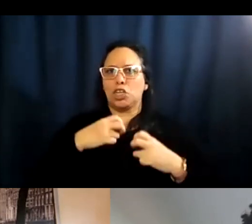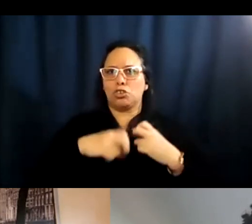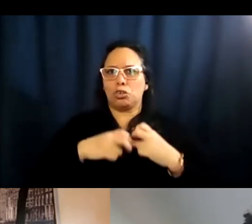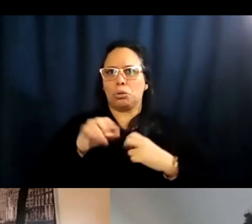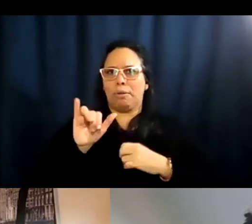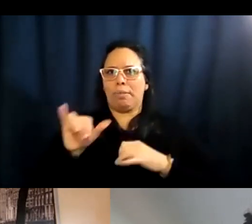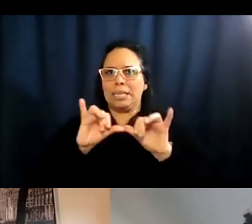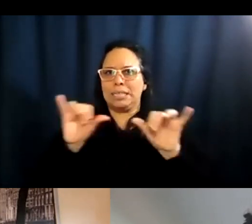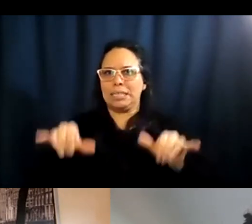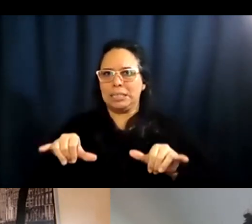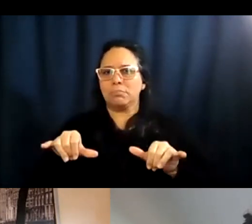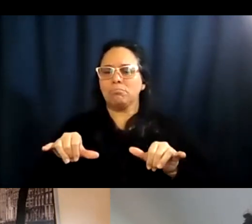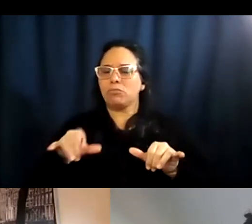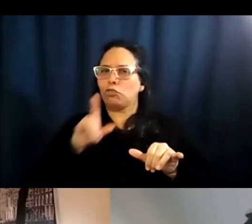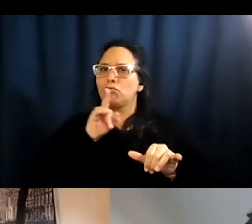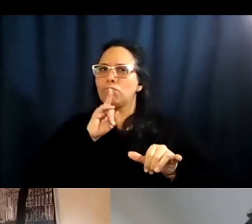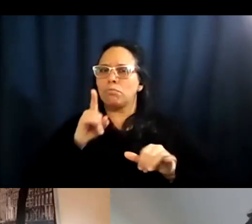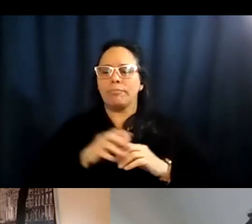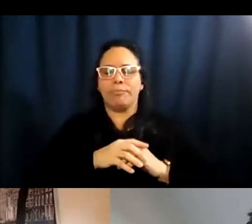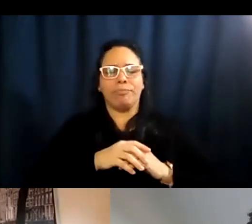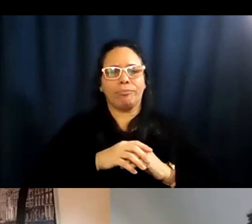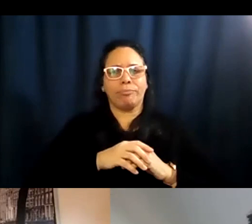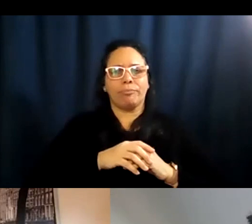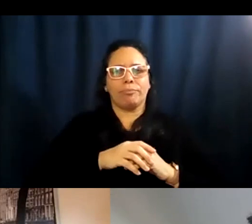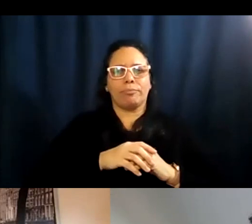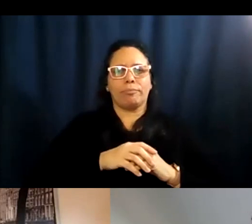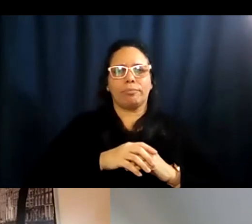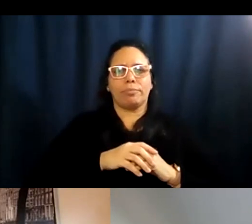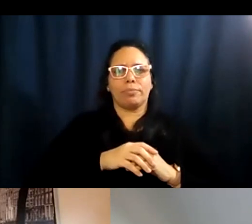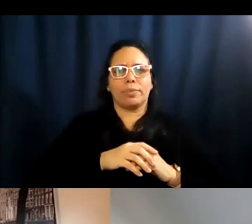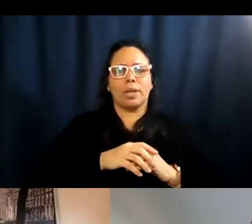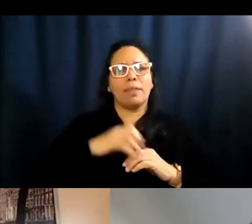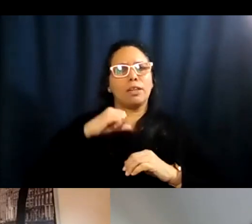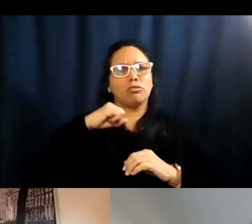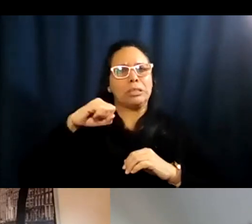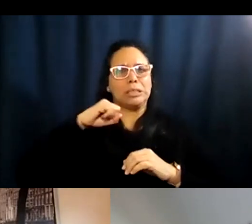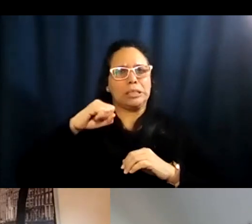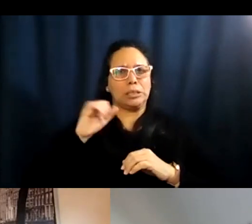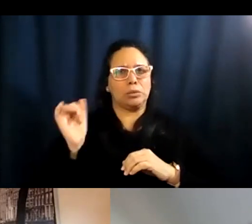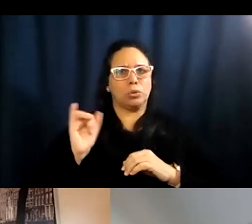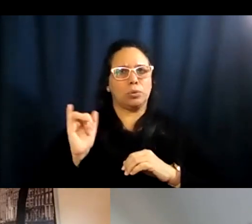system without a doubt, and then a little bit of talk about resistance as well.